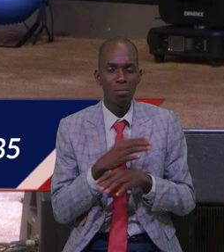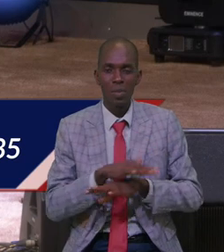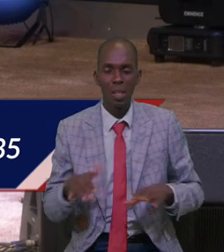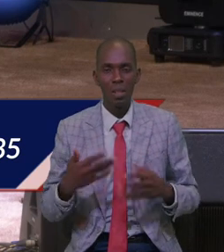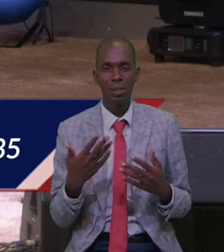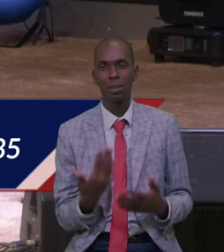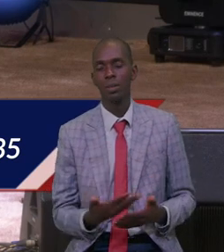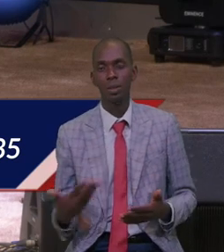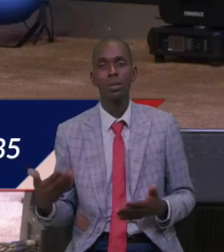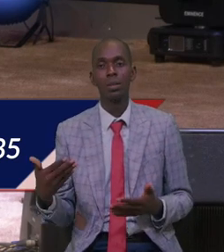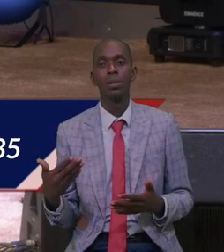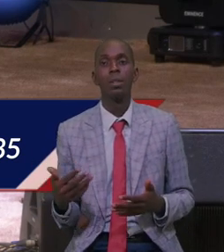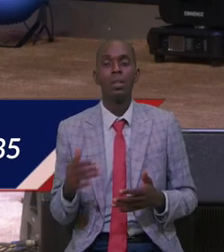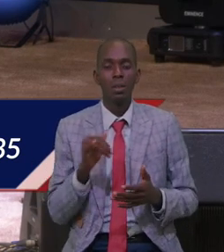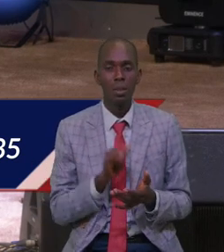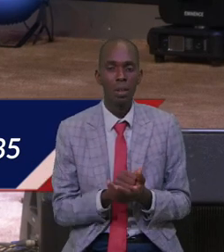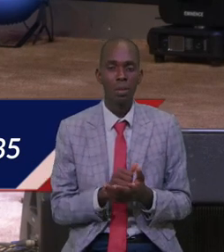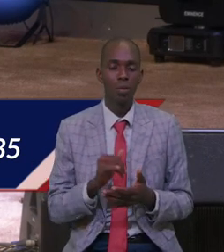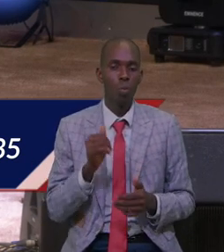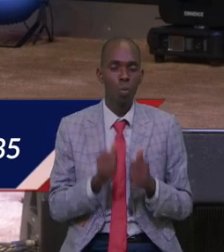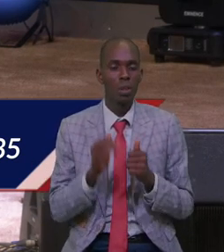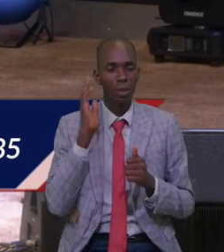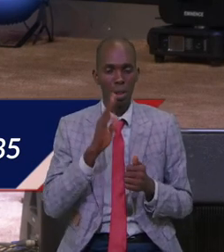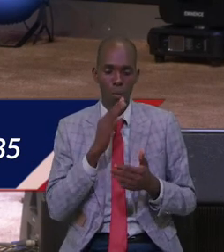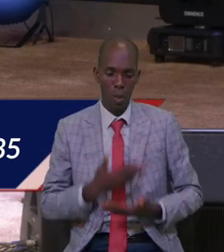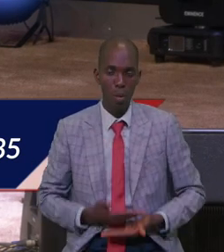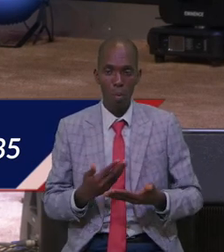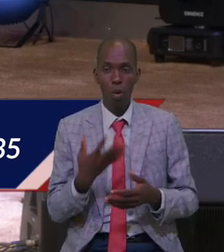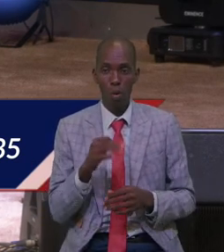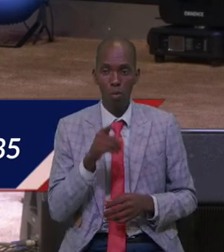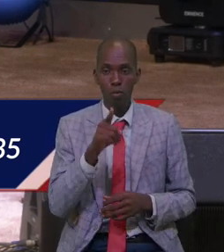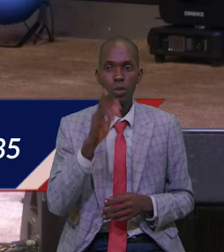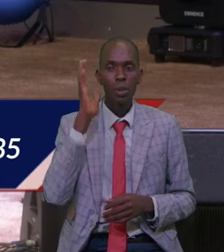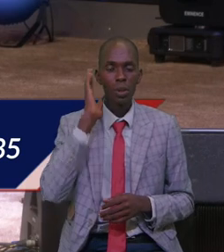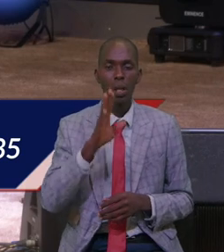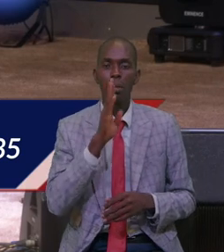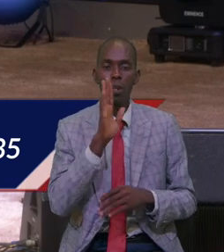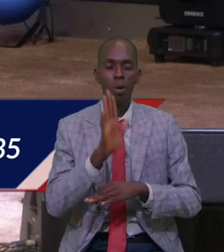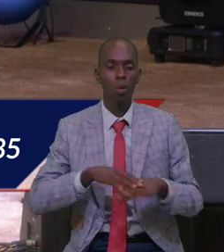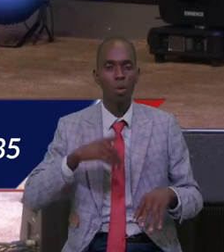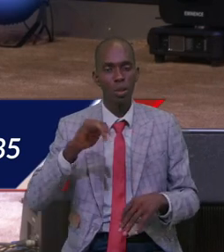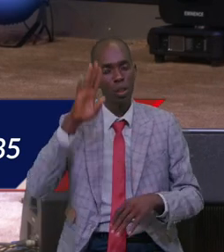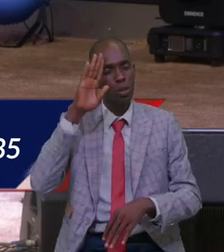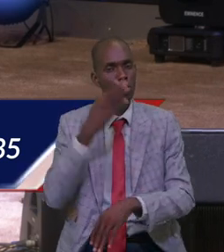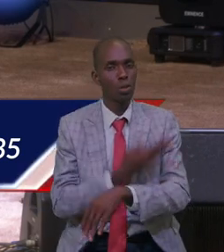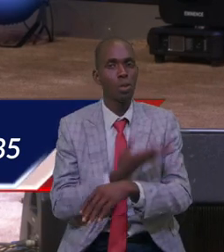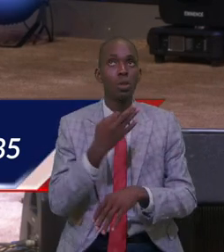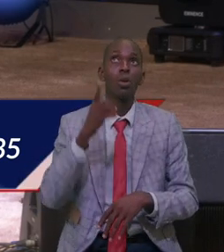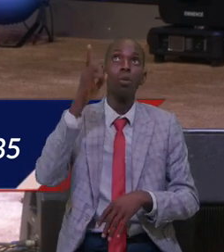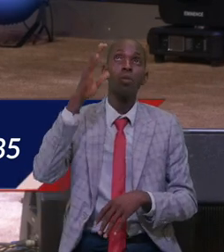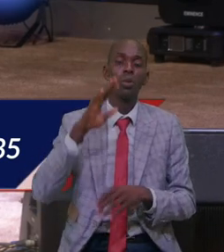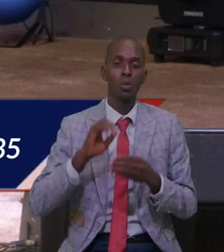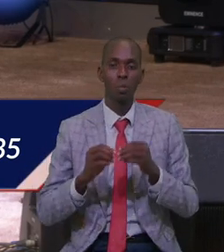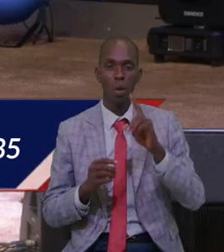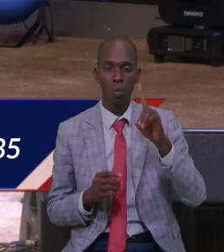spotless one, which shall be born of thee, shall be called the Son of God. Number one,